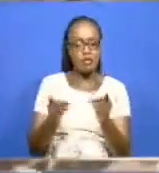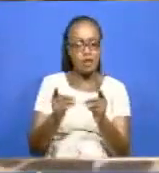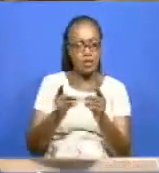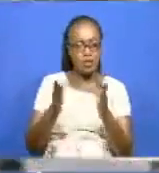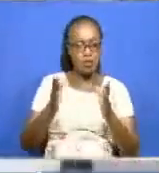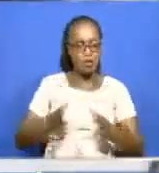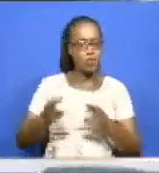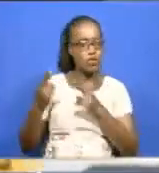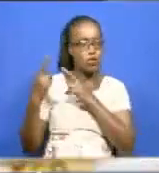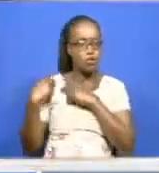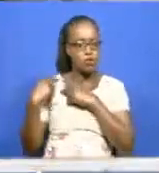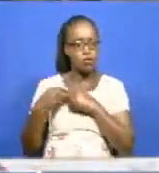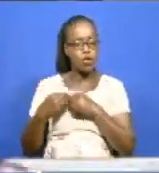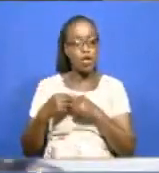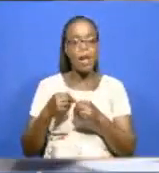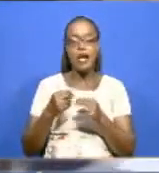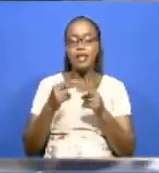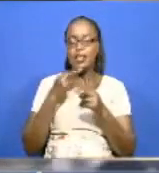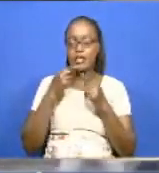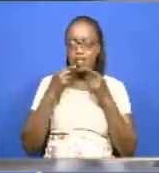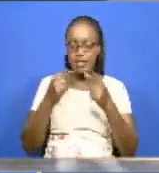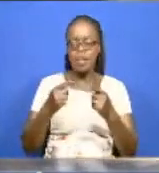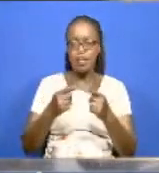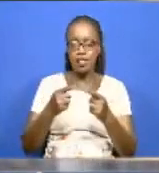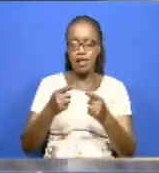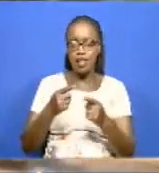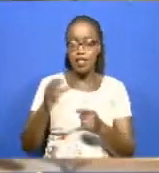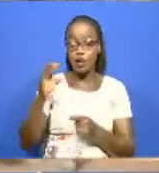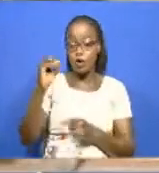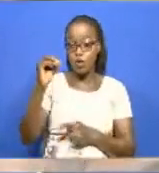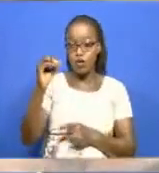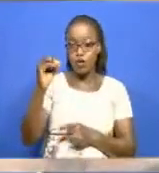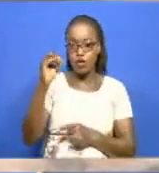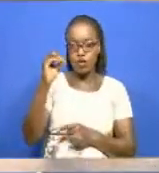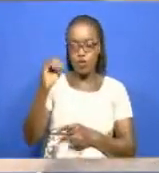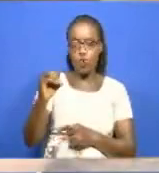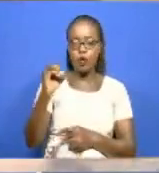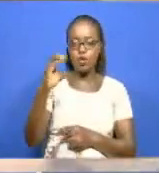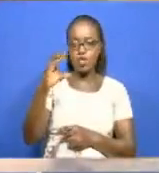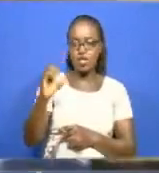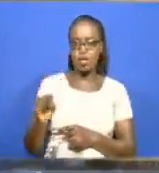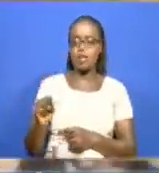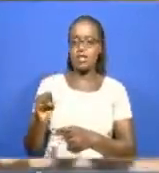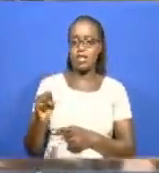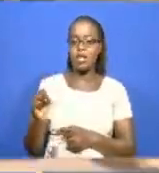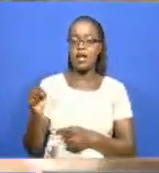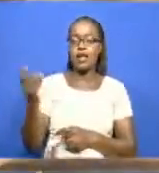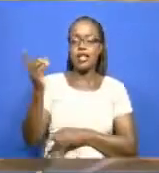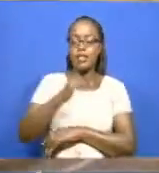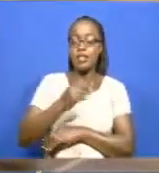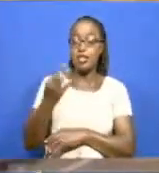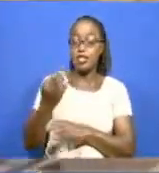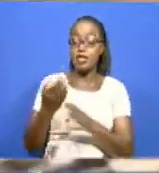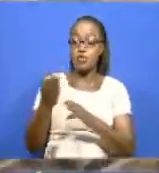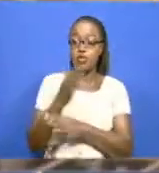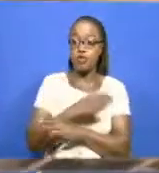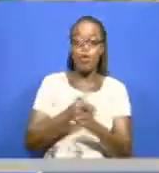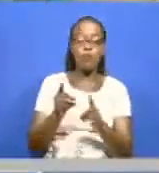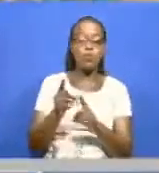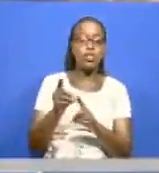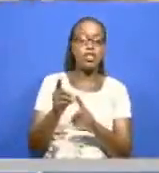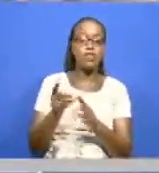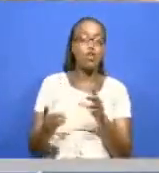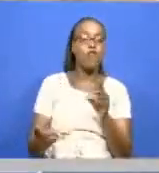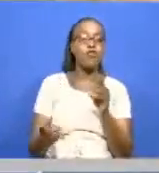processions shall notify the officer commanding station, OCS, of such intent at least 3 days before the proposed date. It